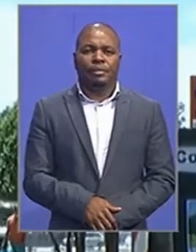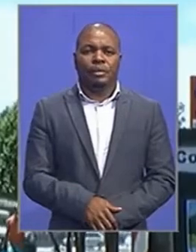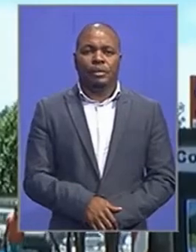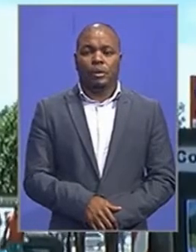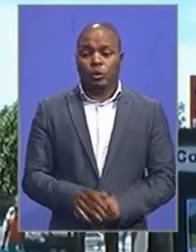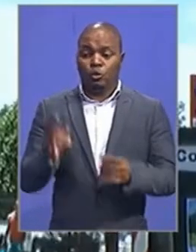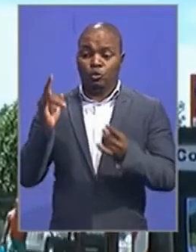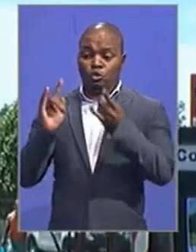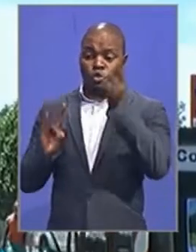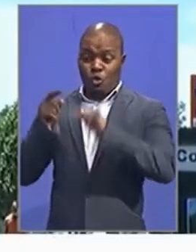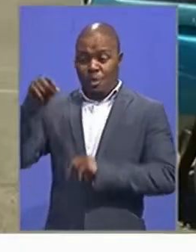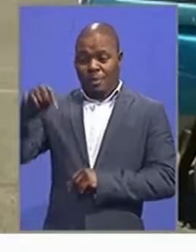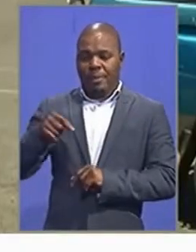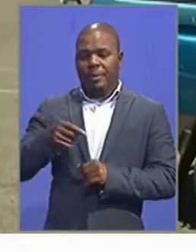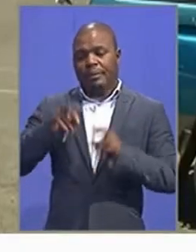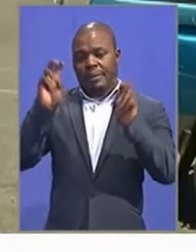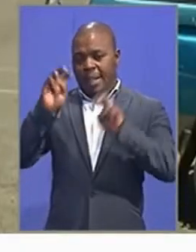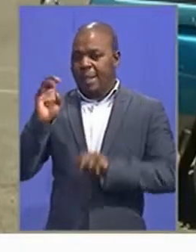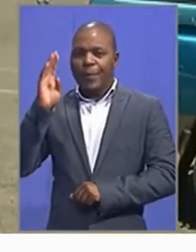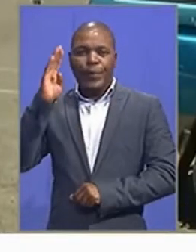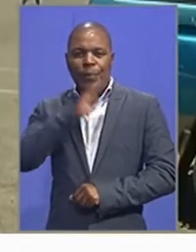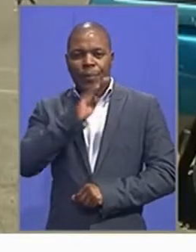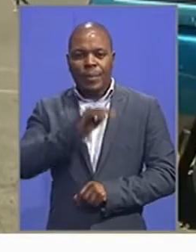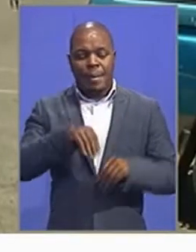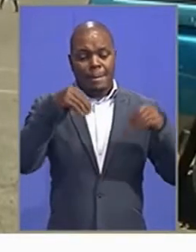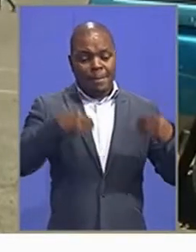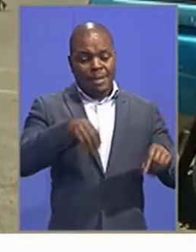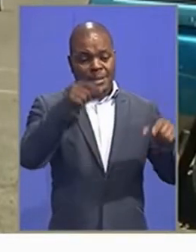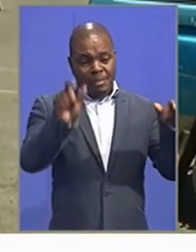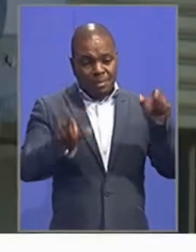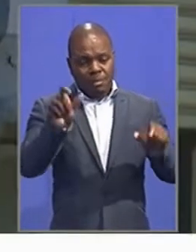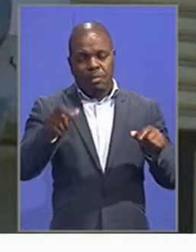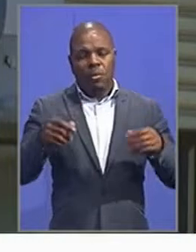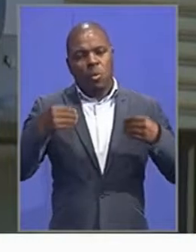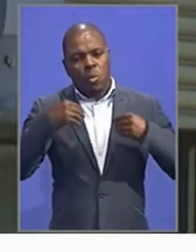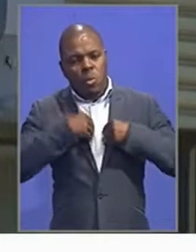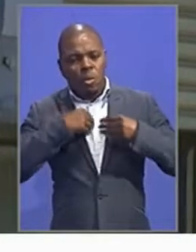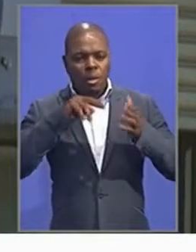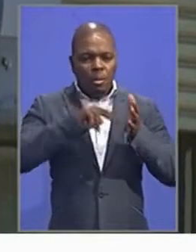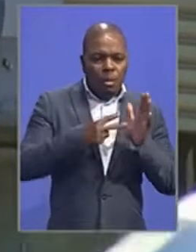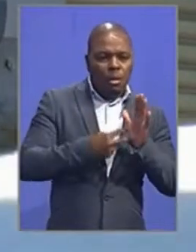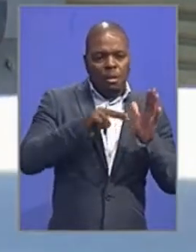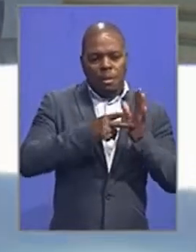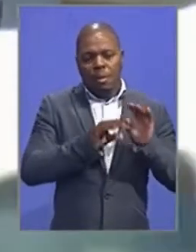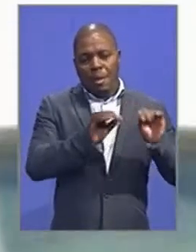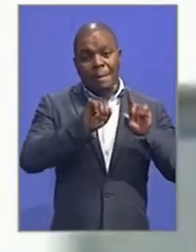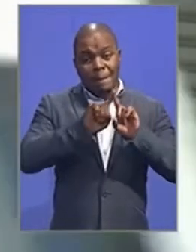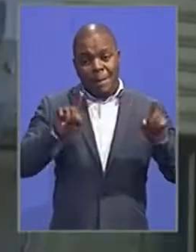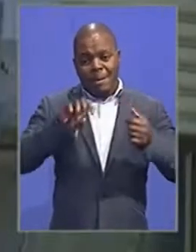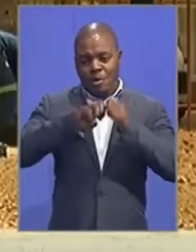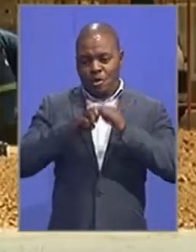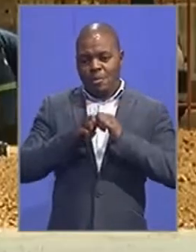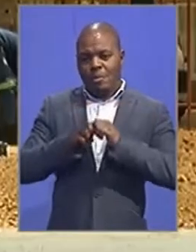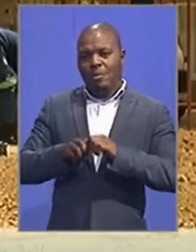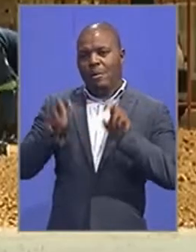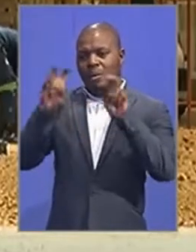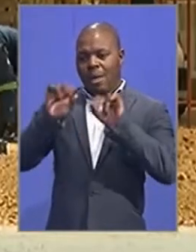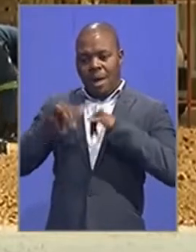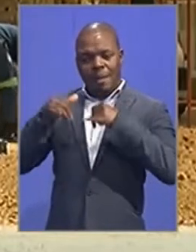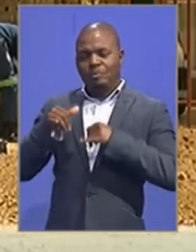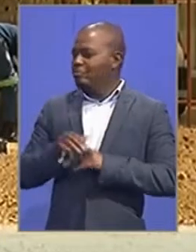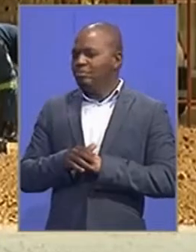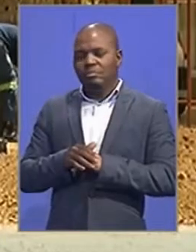toropo ga ena motlakase bagwebi ba tshwanela ke go tla ka maano a mangwe fela ga se bothata jwa Eskom John ke jwa seteišene